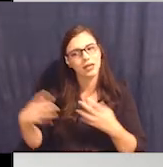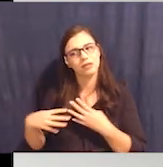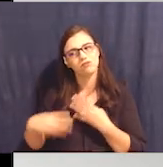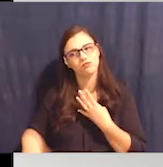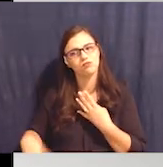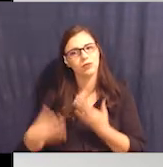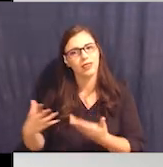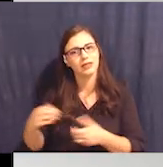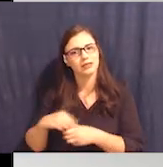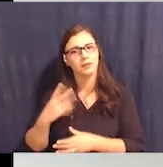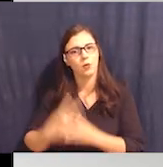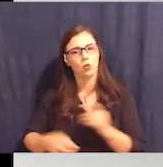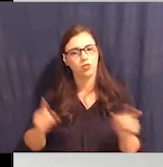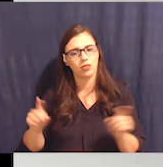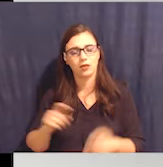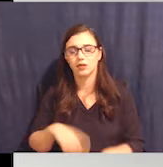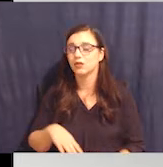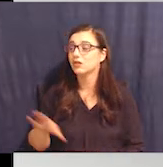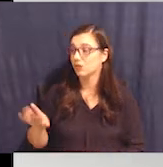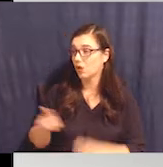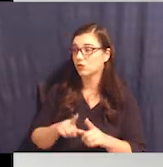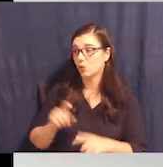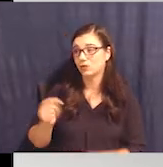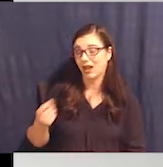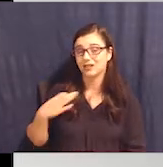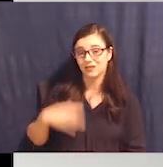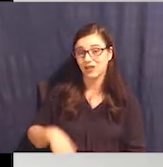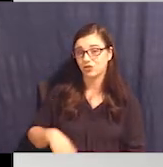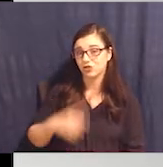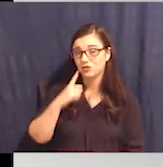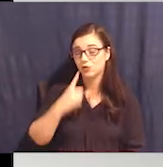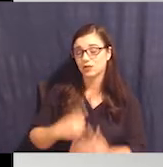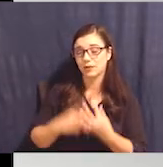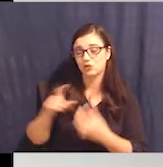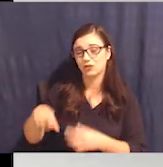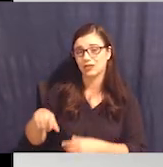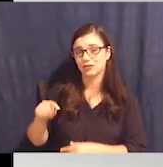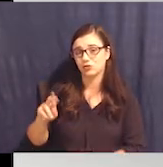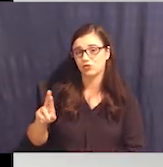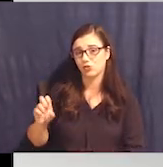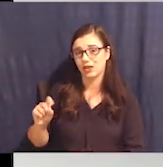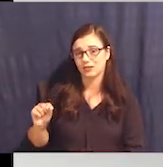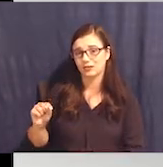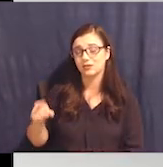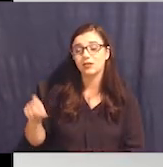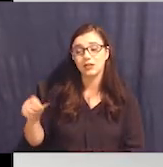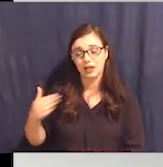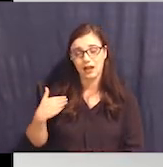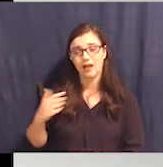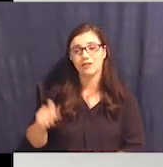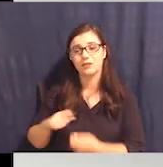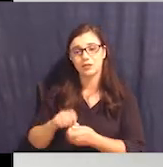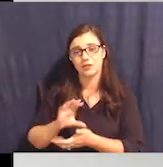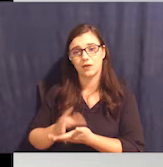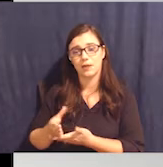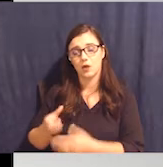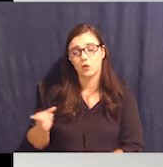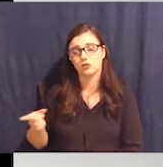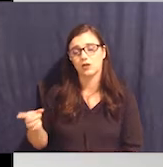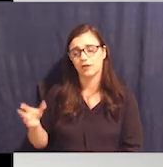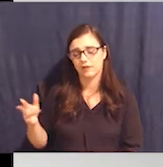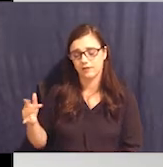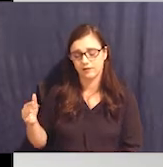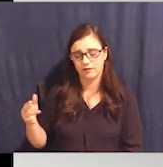But there's a lot of features in both. There's also tax advantages to a special needs trust. It can have a certain